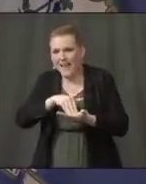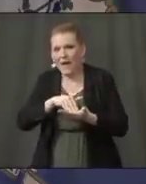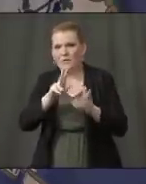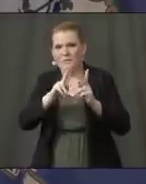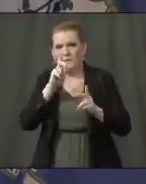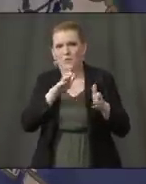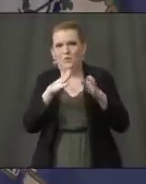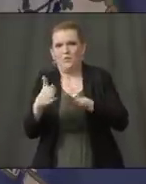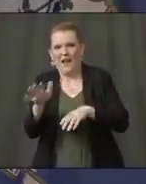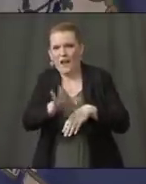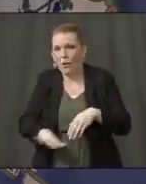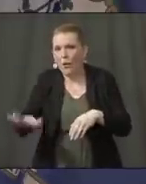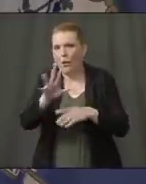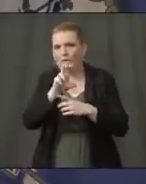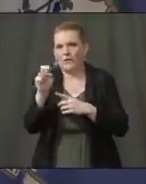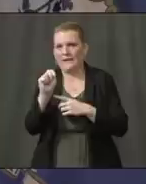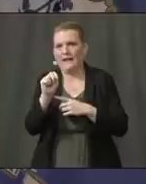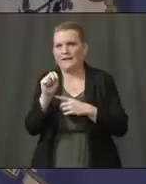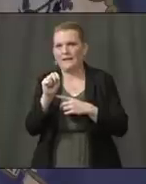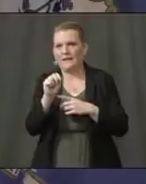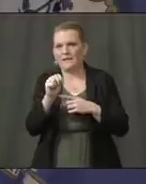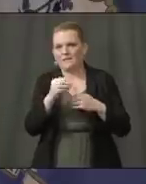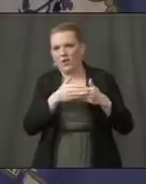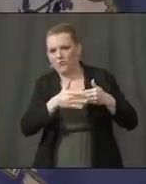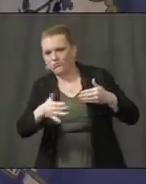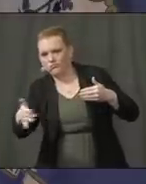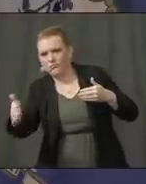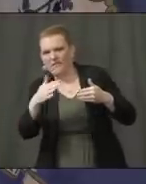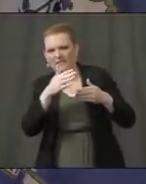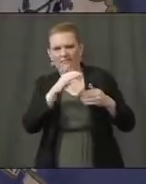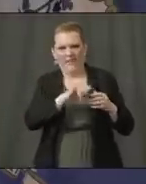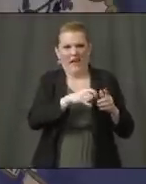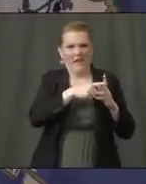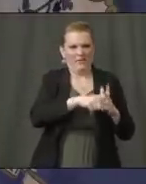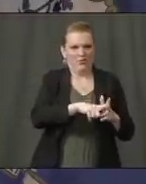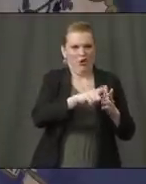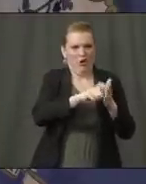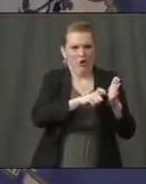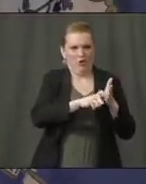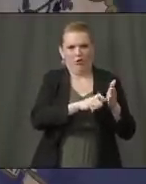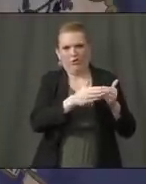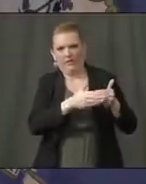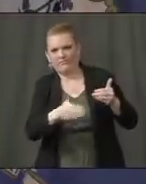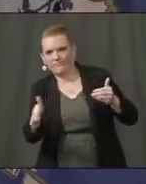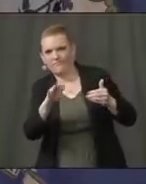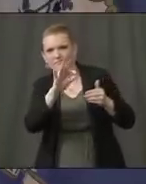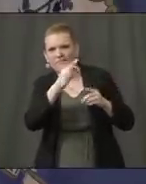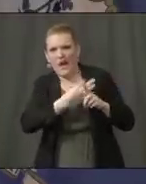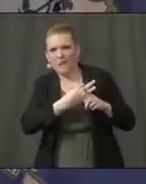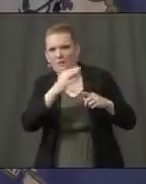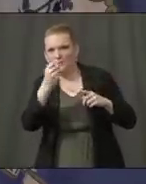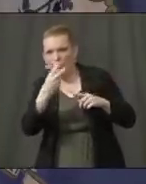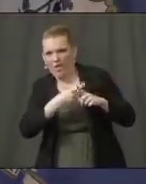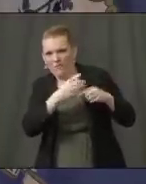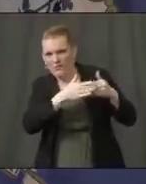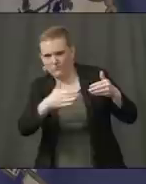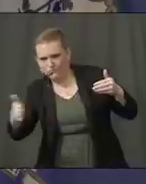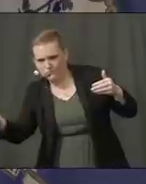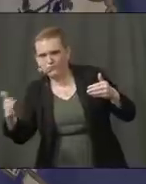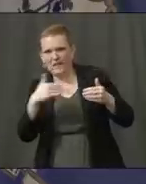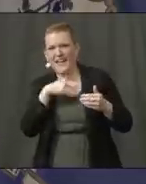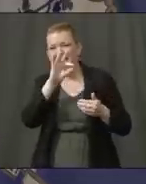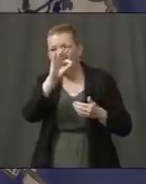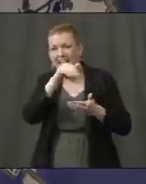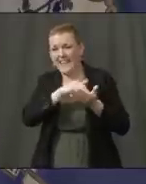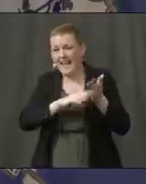Connecticut over the course of the next 12 months. 9,000 deaths. That's 1% of the Connecticut